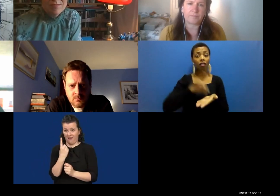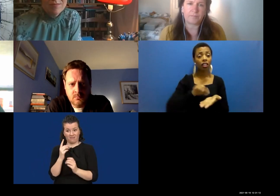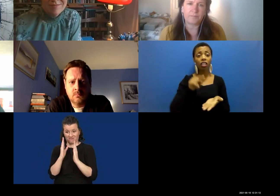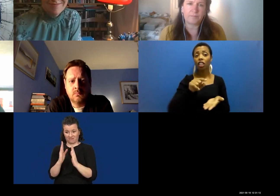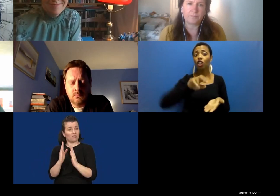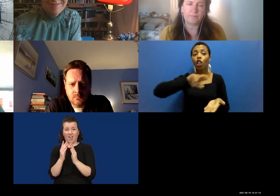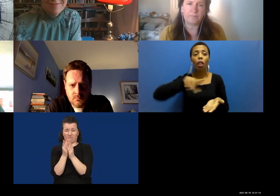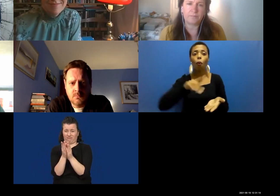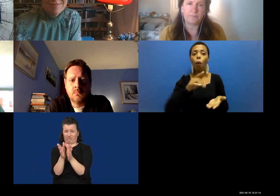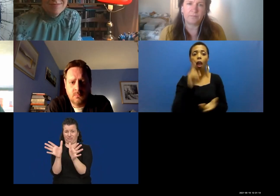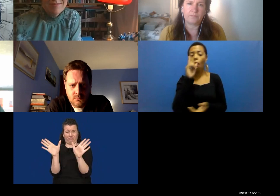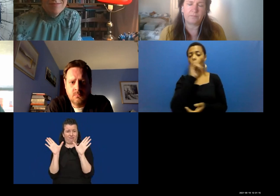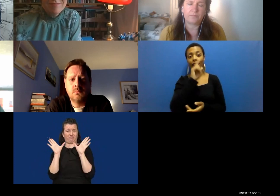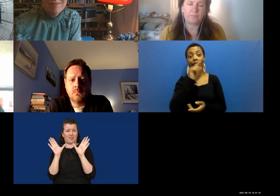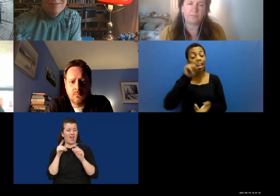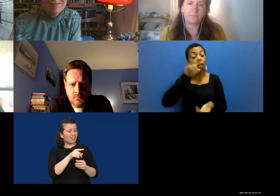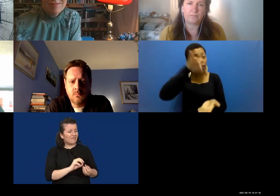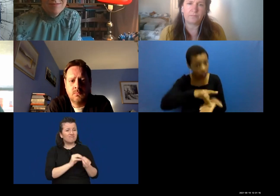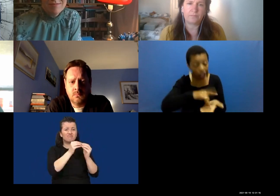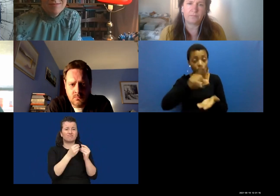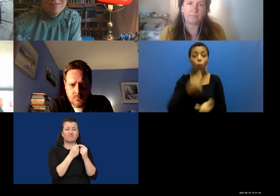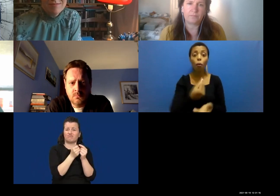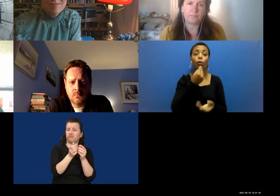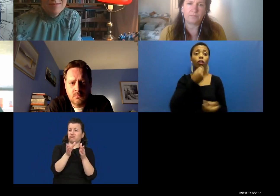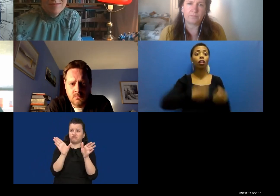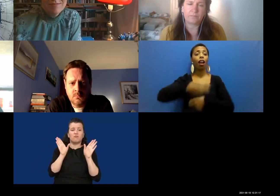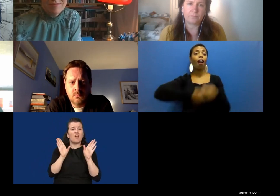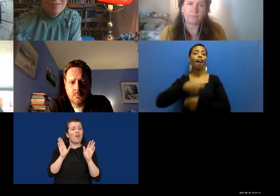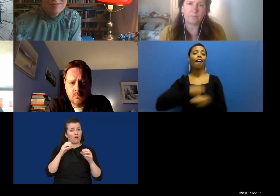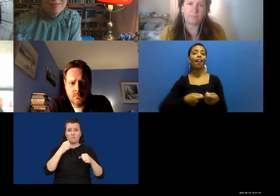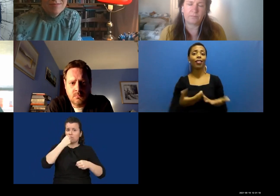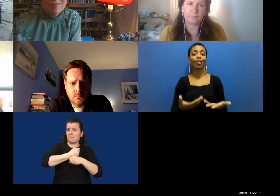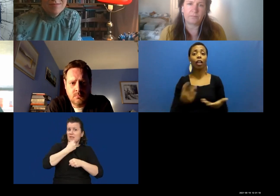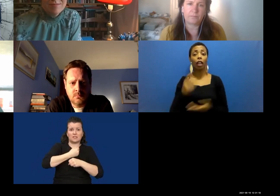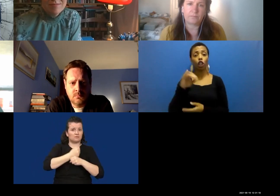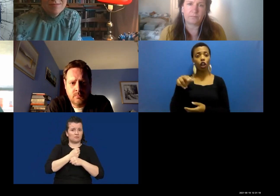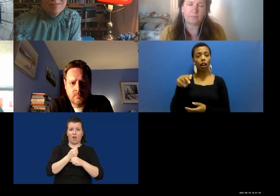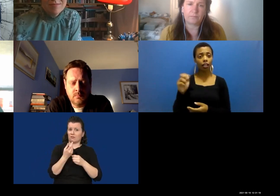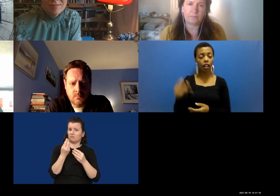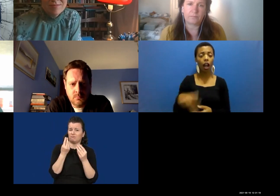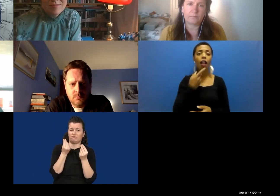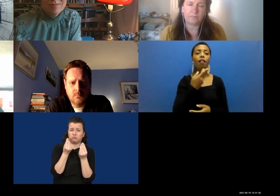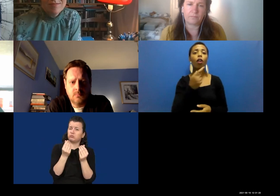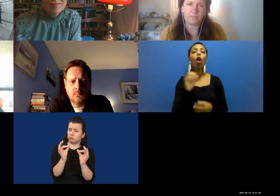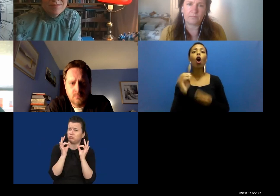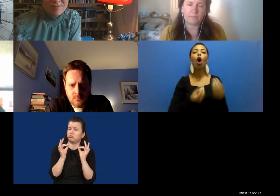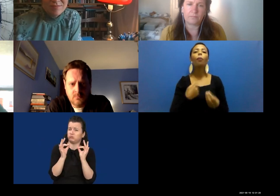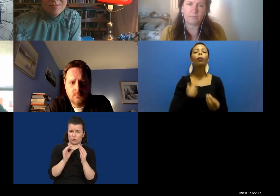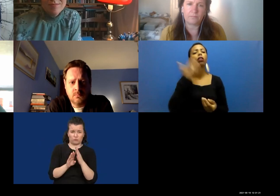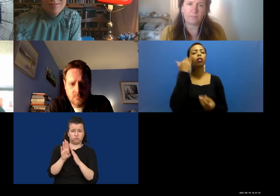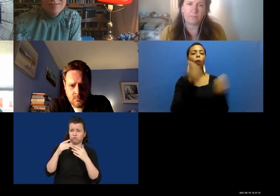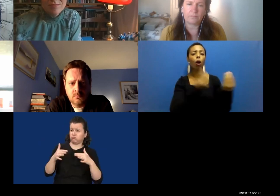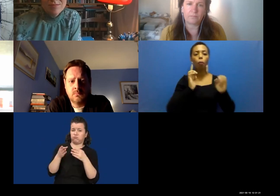huge business opportunity. And as Jonathan said, you know, we know the ethical case, we know the legal case, there is